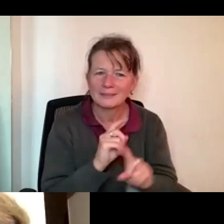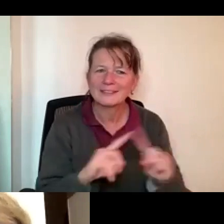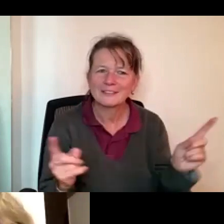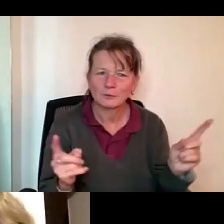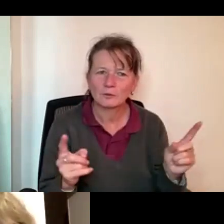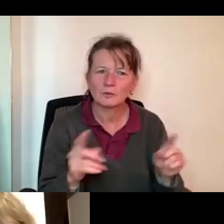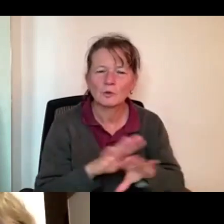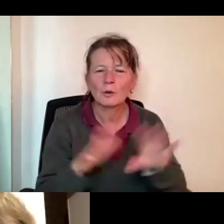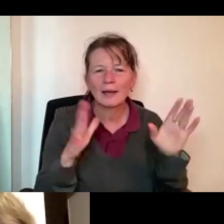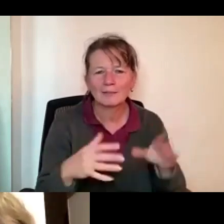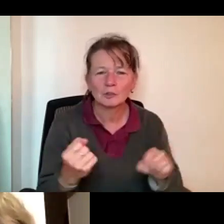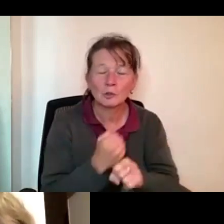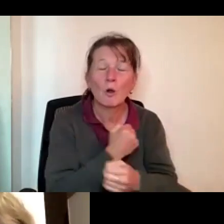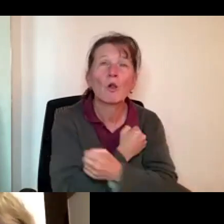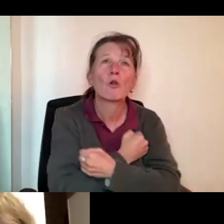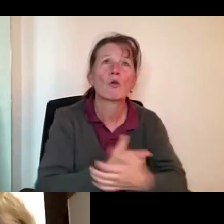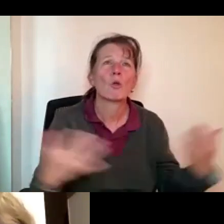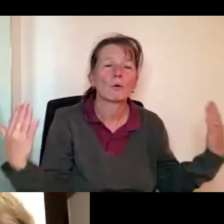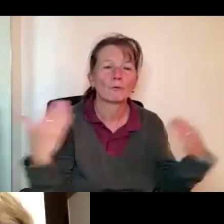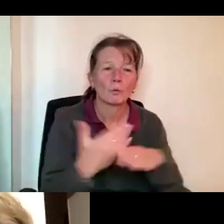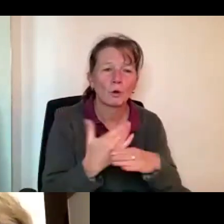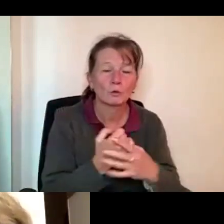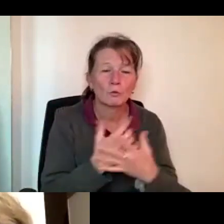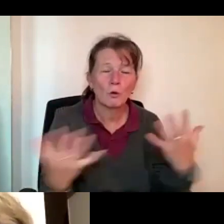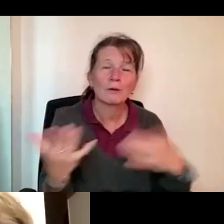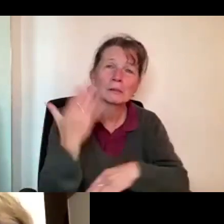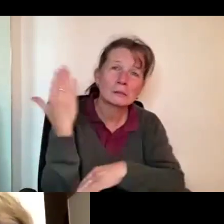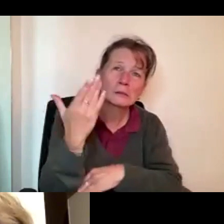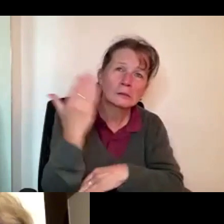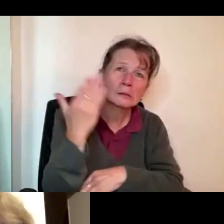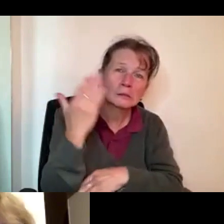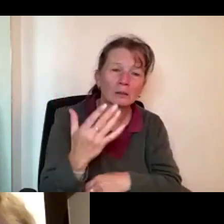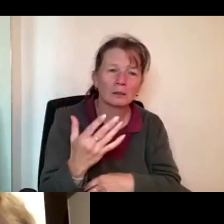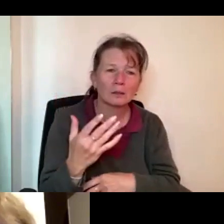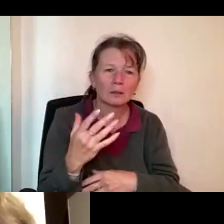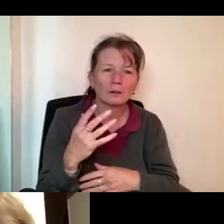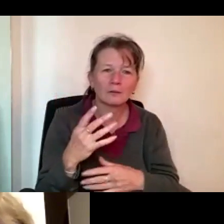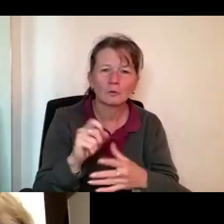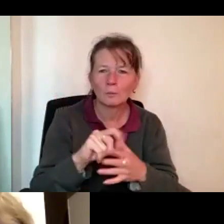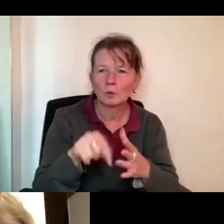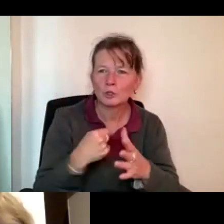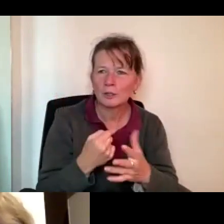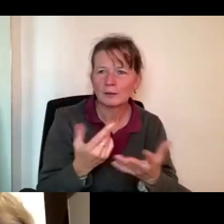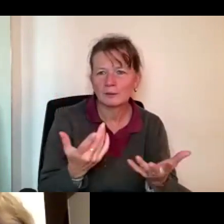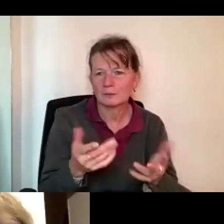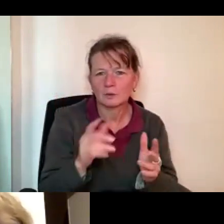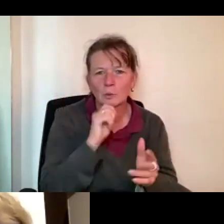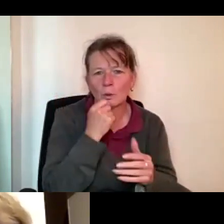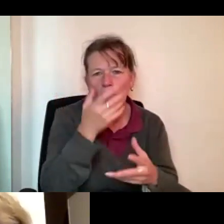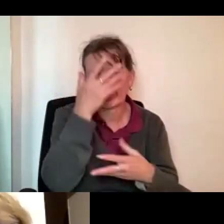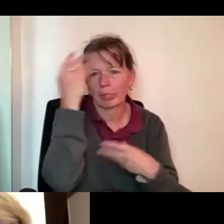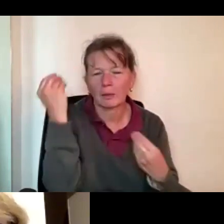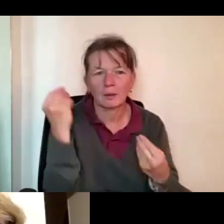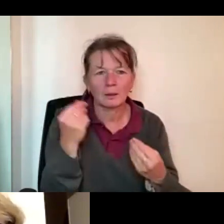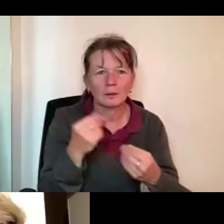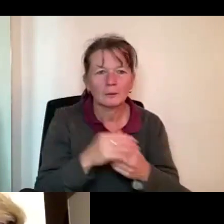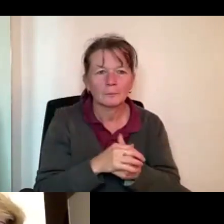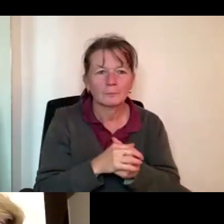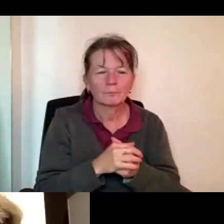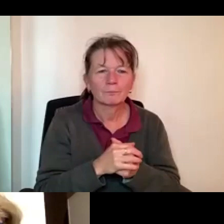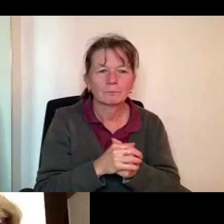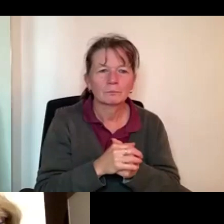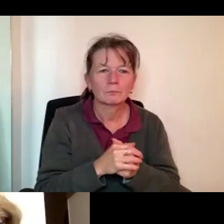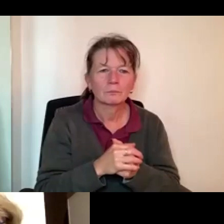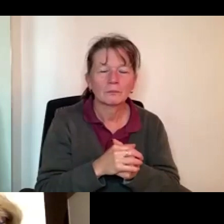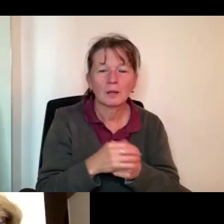a vast pitch for a project that you don't ever get. I think that is really soul destroying. I was just going